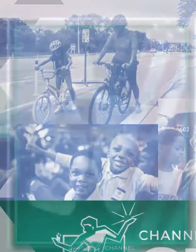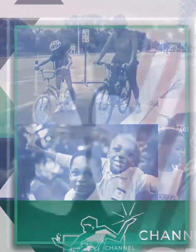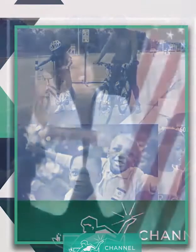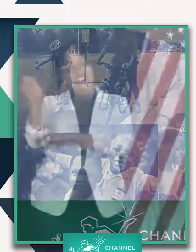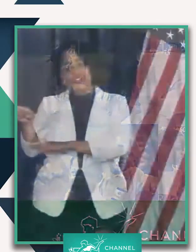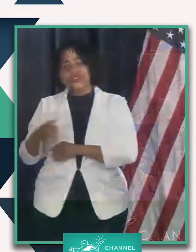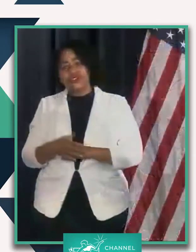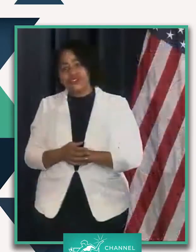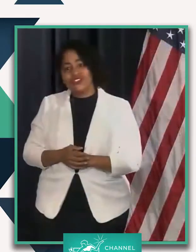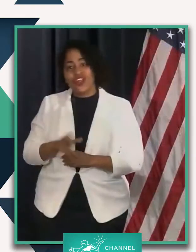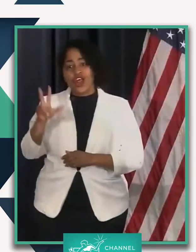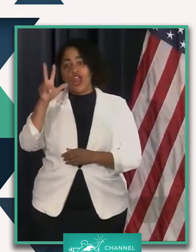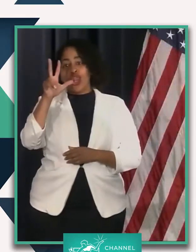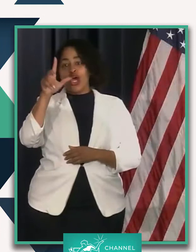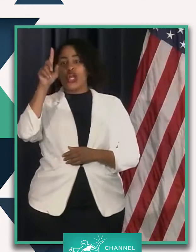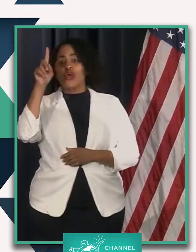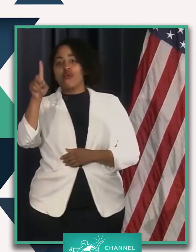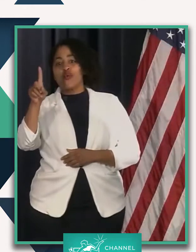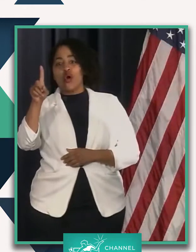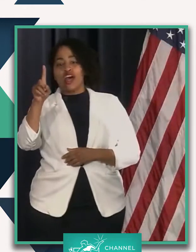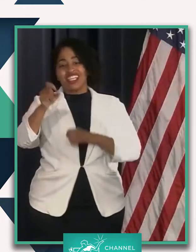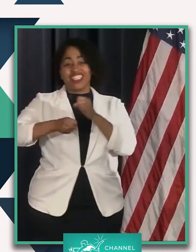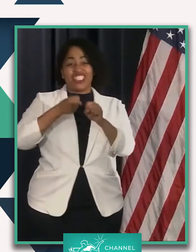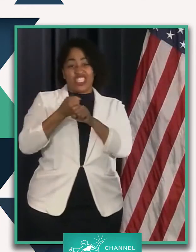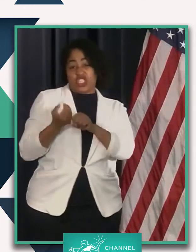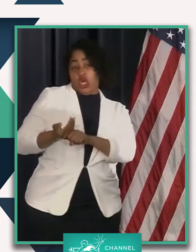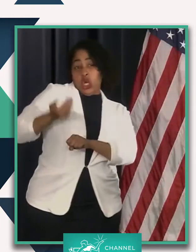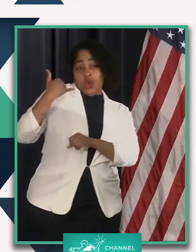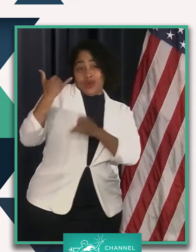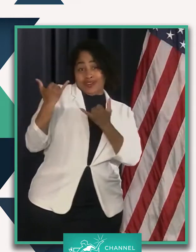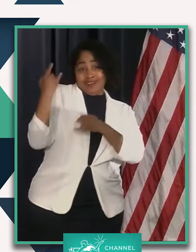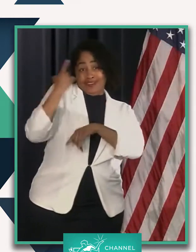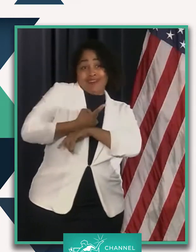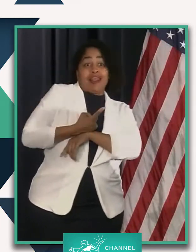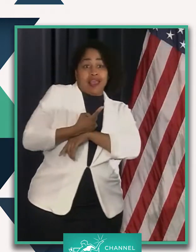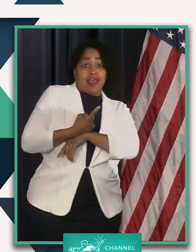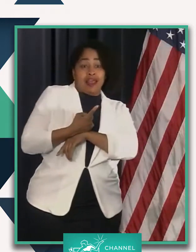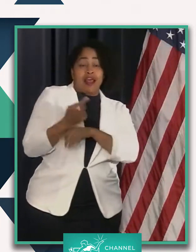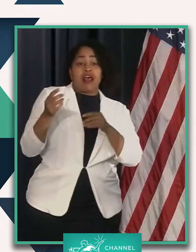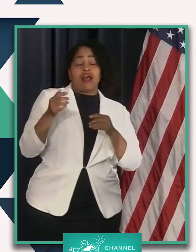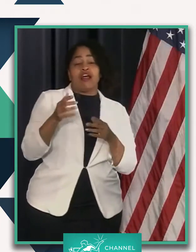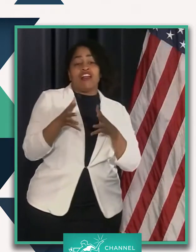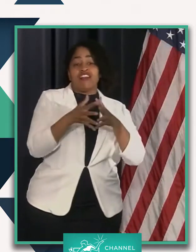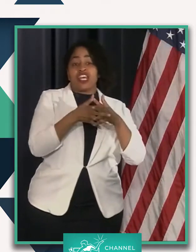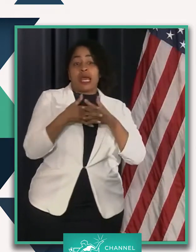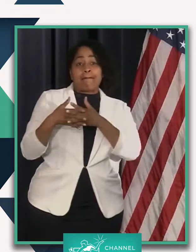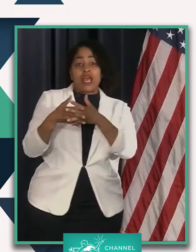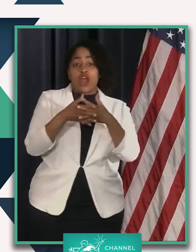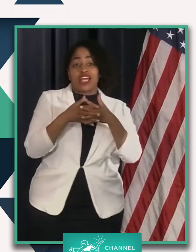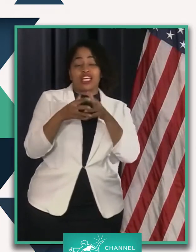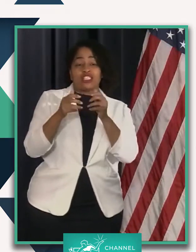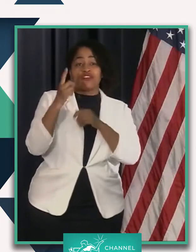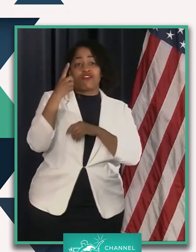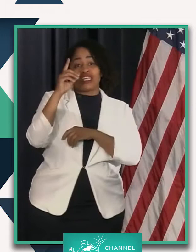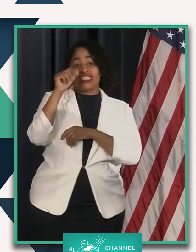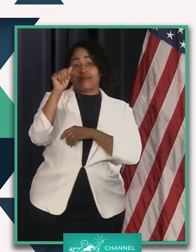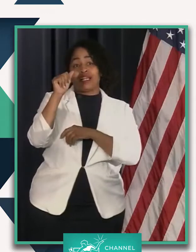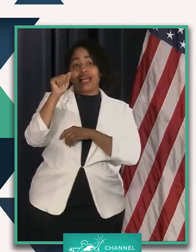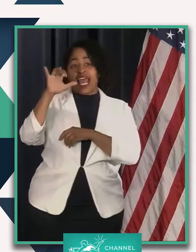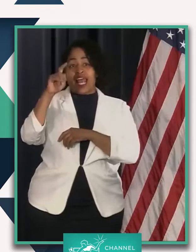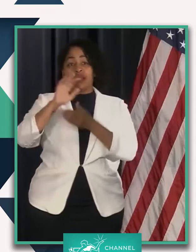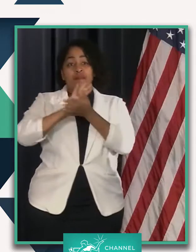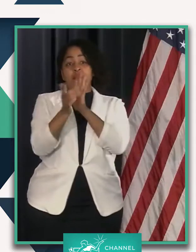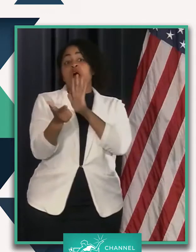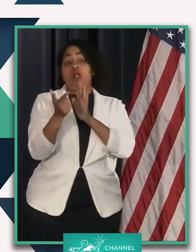Afternoon, 31 years ago today, the Americans for Disabilities Act became law.